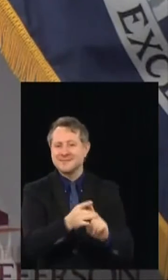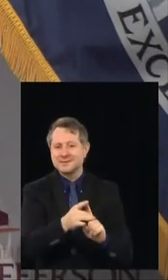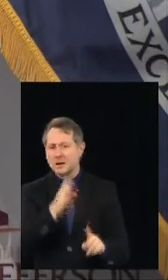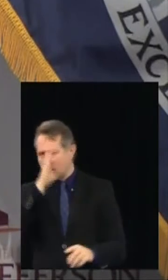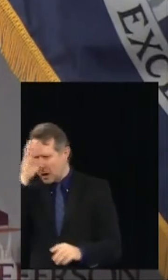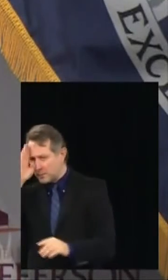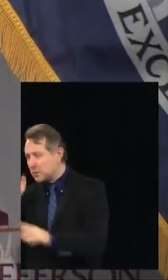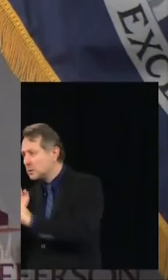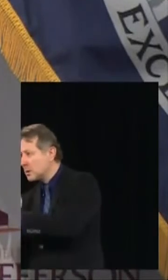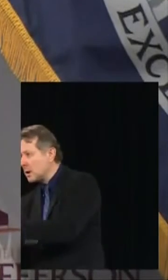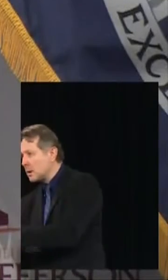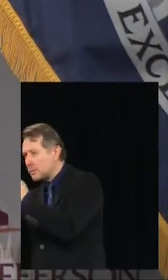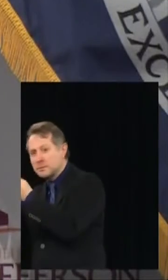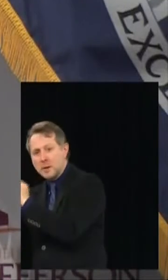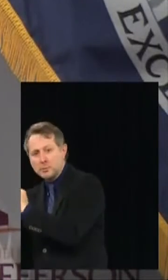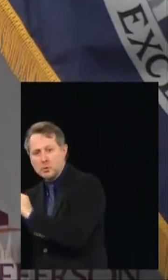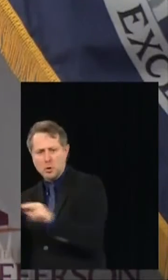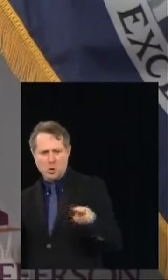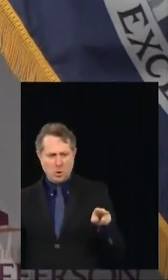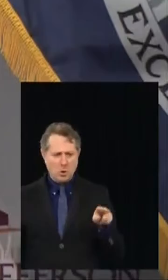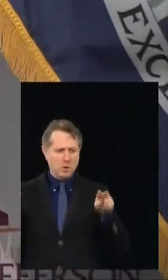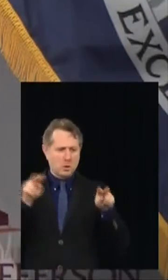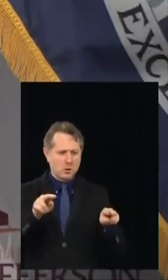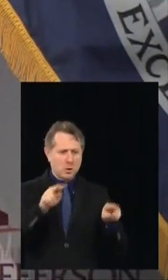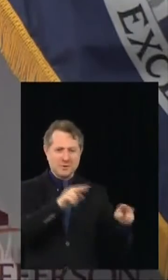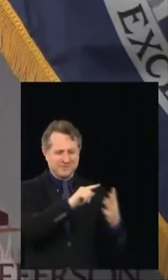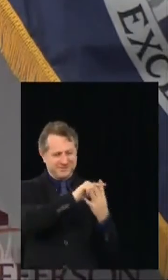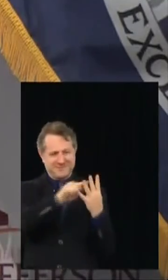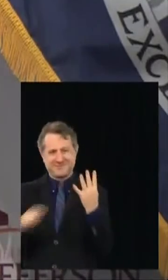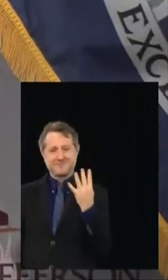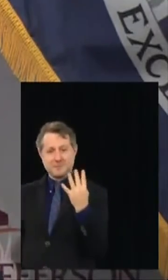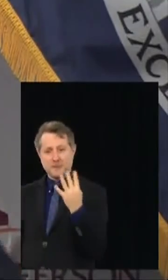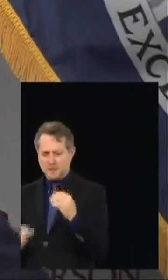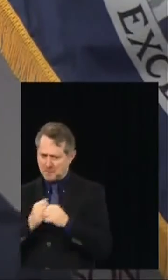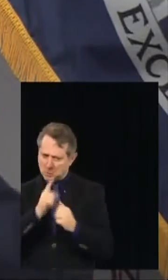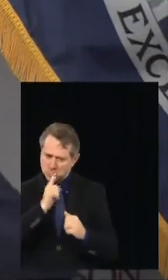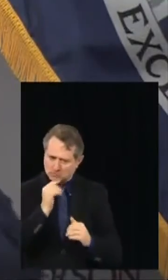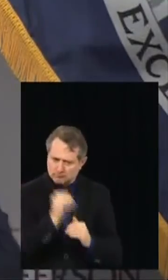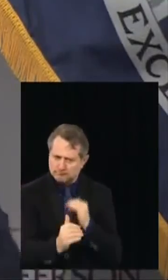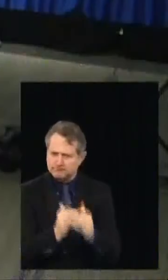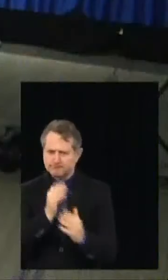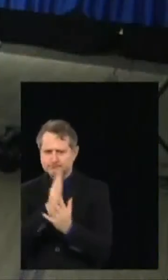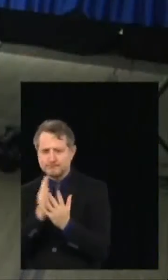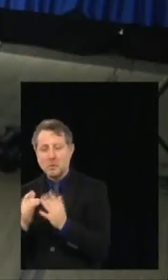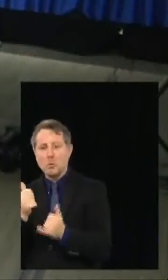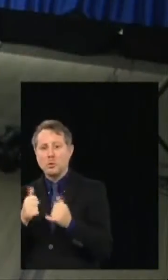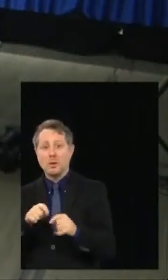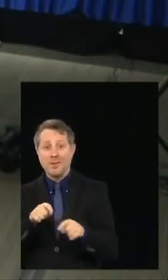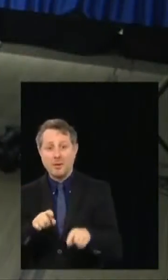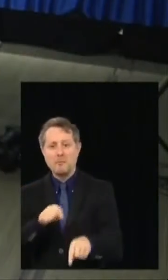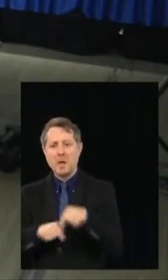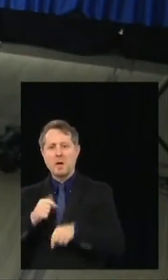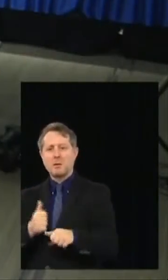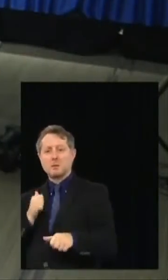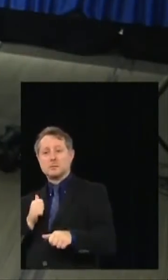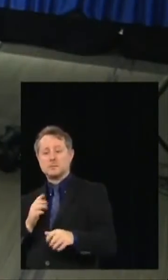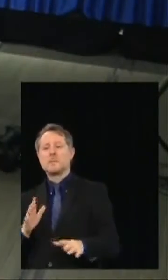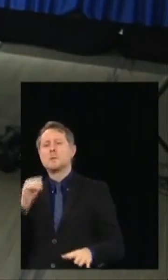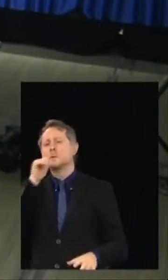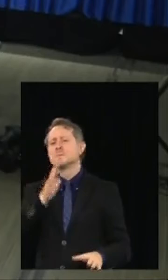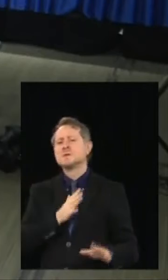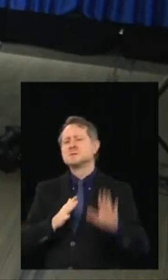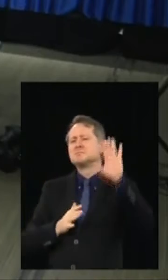how you're monitoring whether or not you're making progress or you're going backwards. Governor, Julie Reich with North Country Public